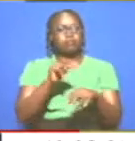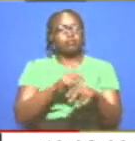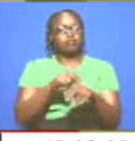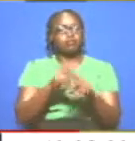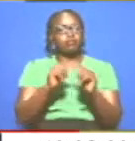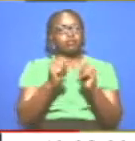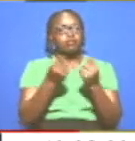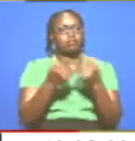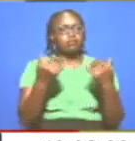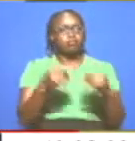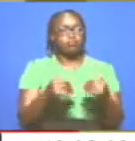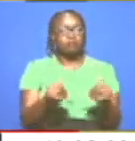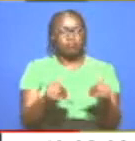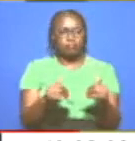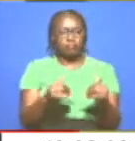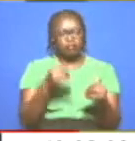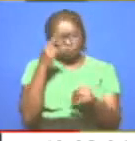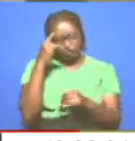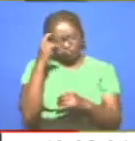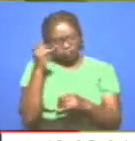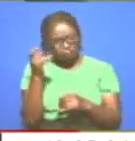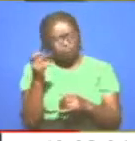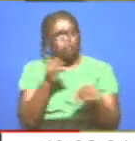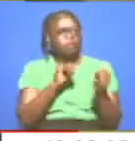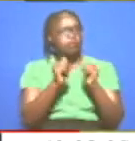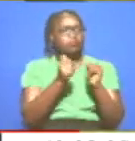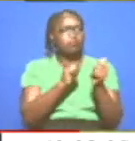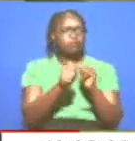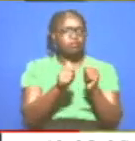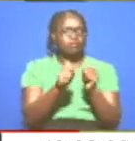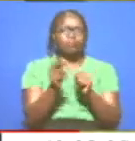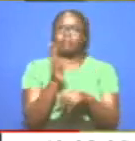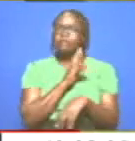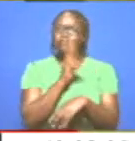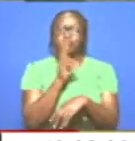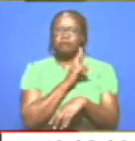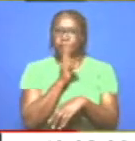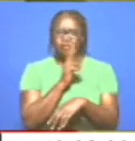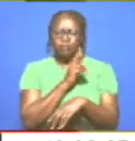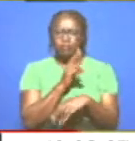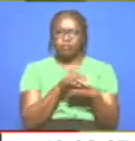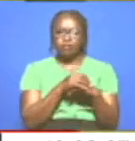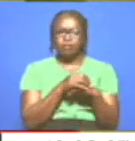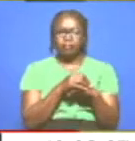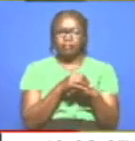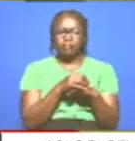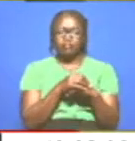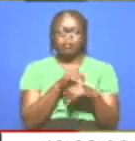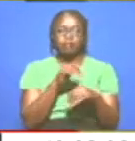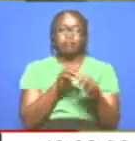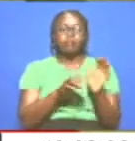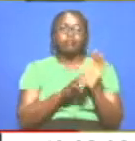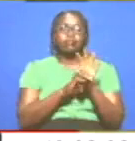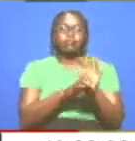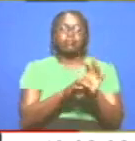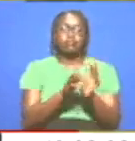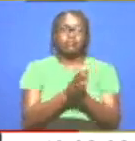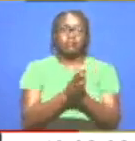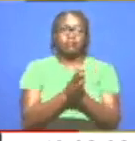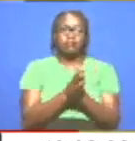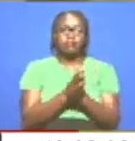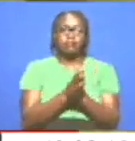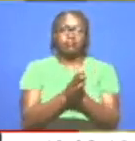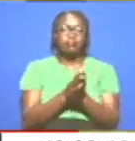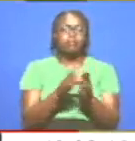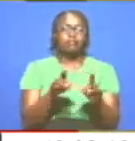player's dream, and the competition was harsh. And I'll give a good example. You used to compete for the same position with your